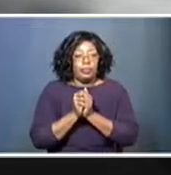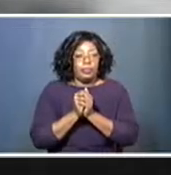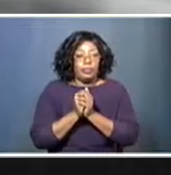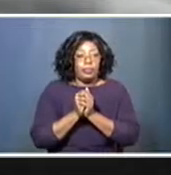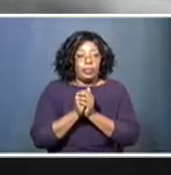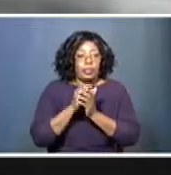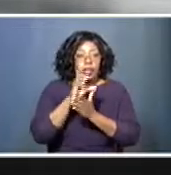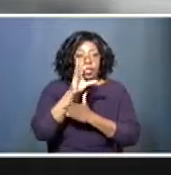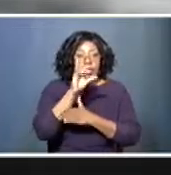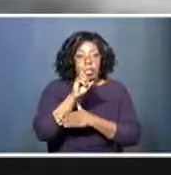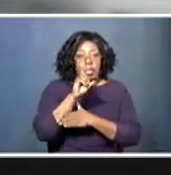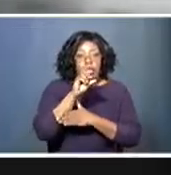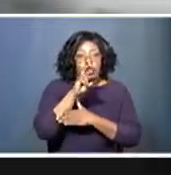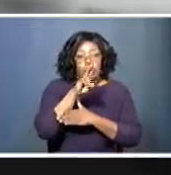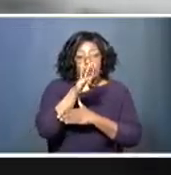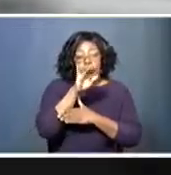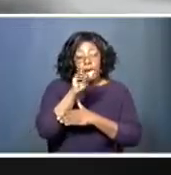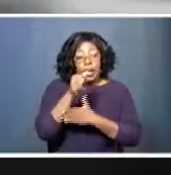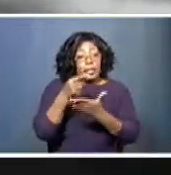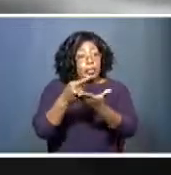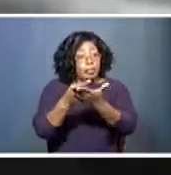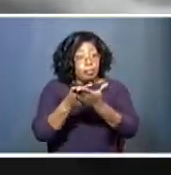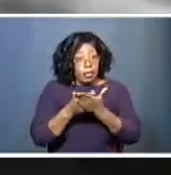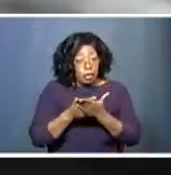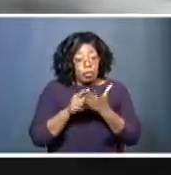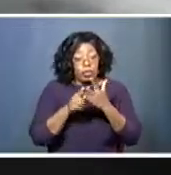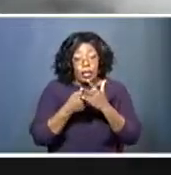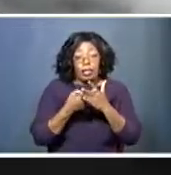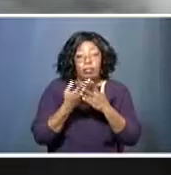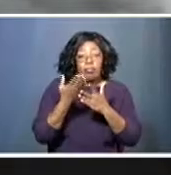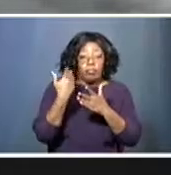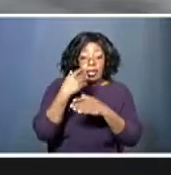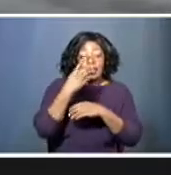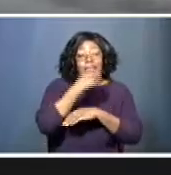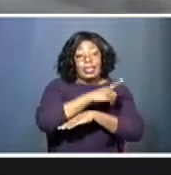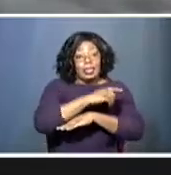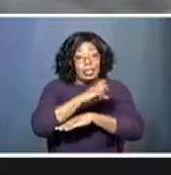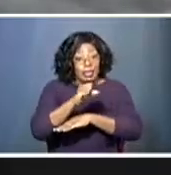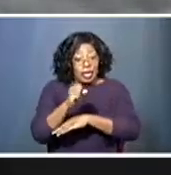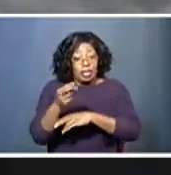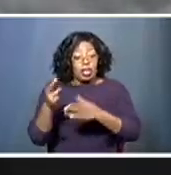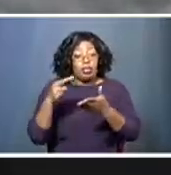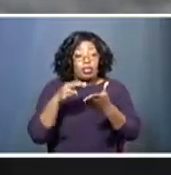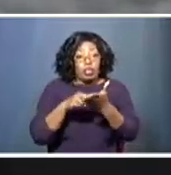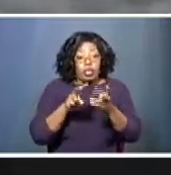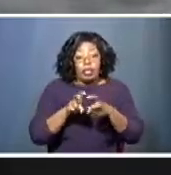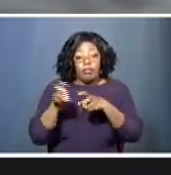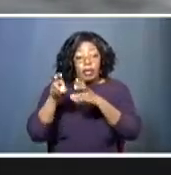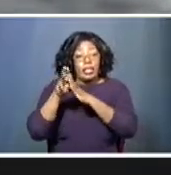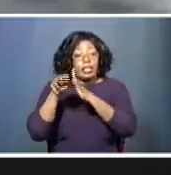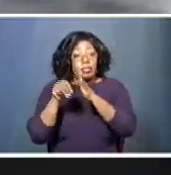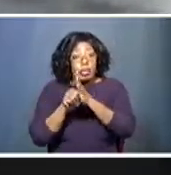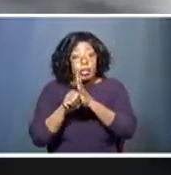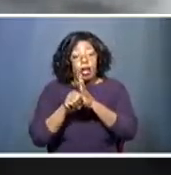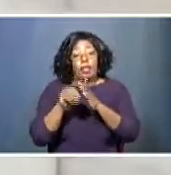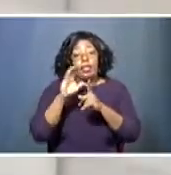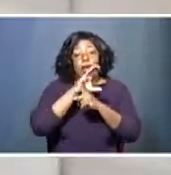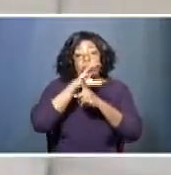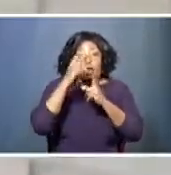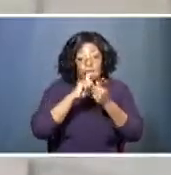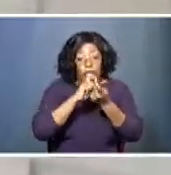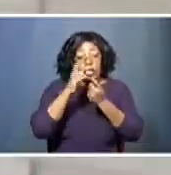A Dubai debate was sparked in recent days with queries about the return on investment from the cultural exchange at